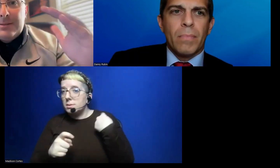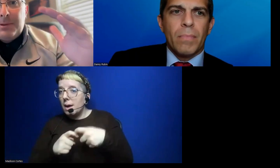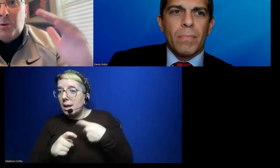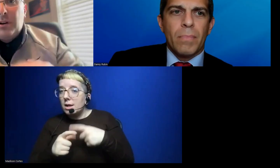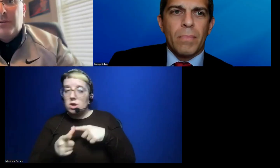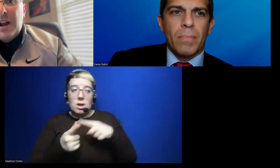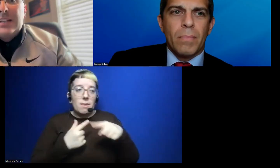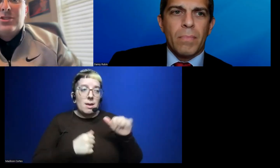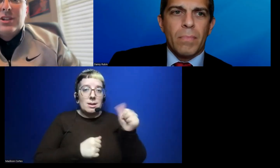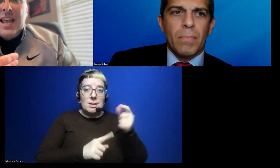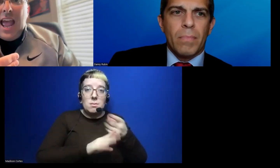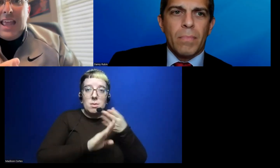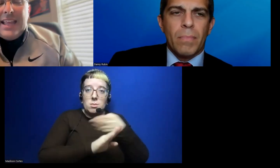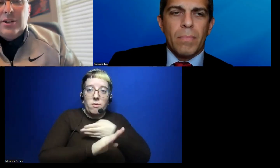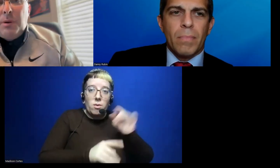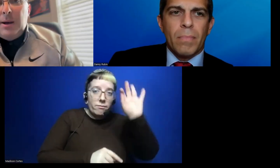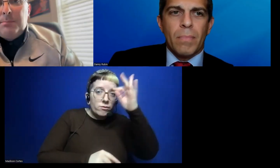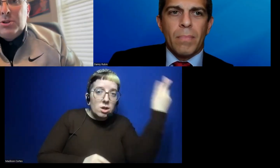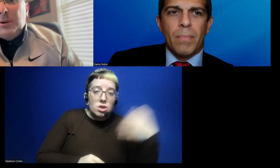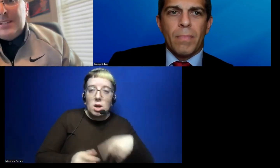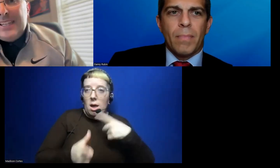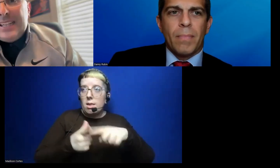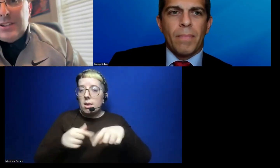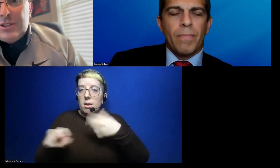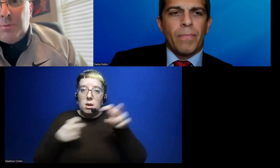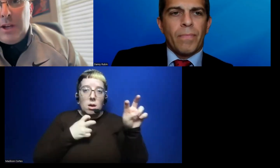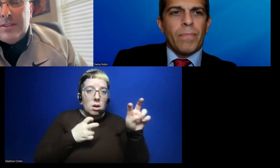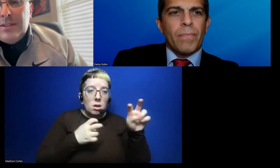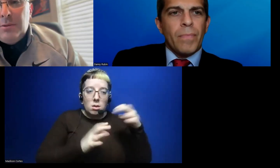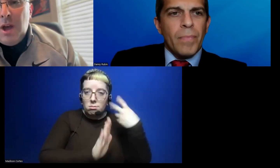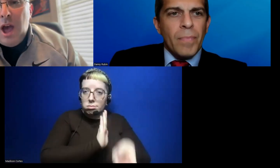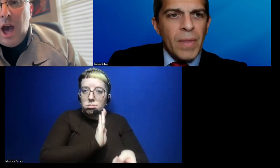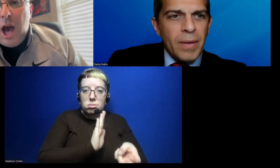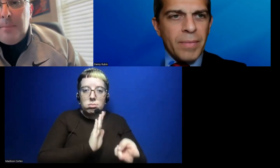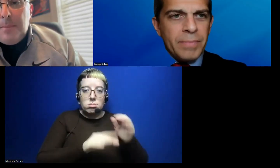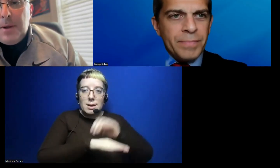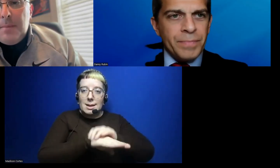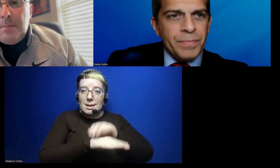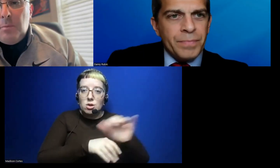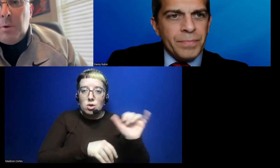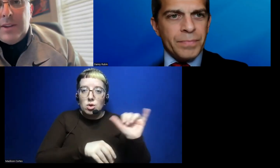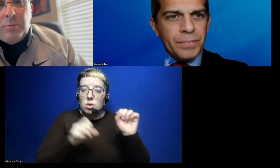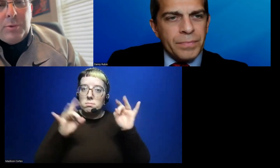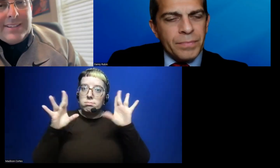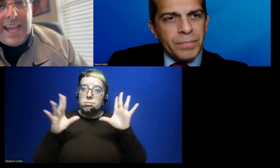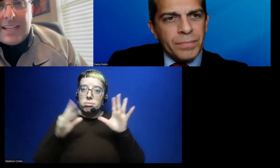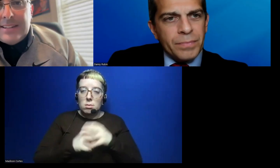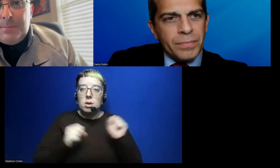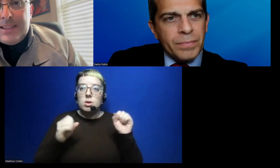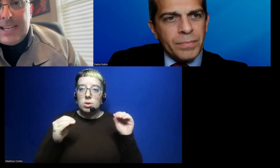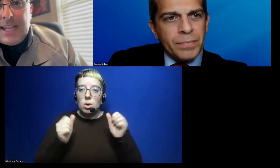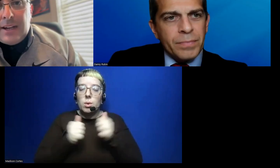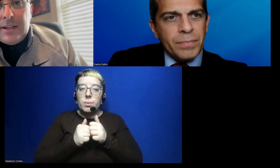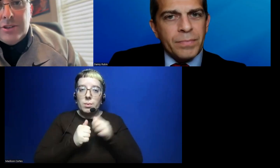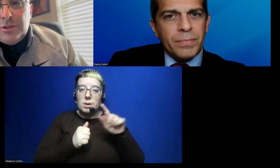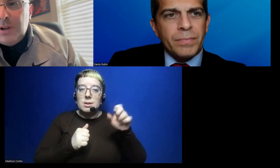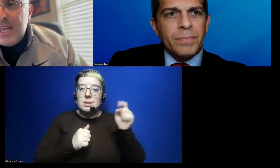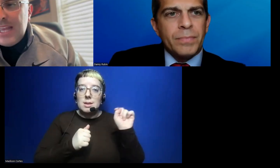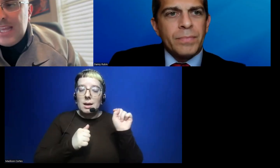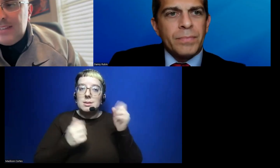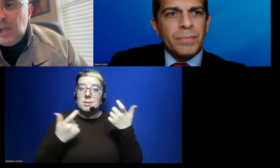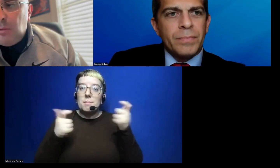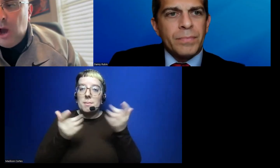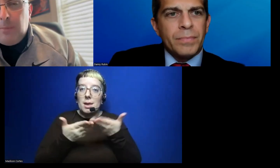10 minutes before in French, and then they're jumping to English as well too. Um, Whether with text, the big thing I encourage